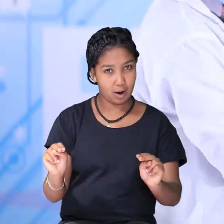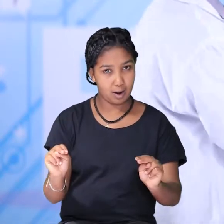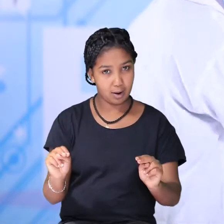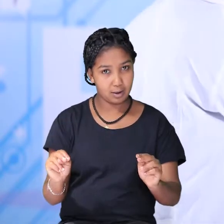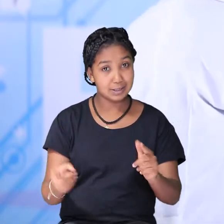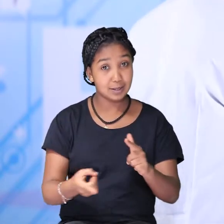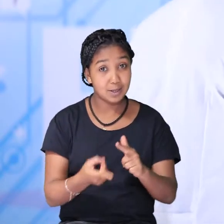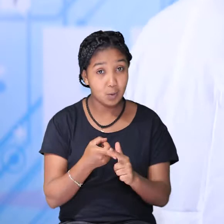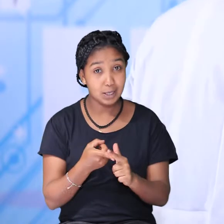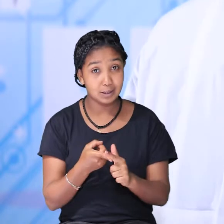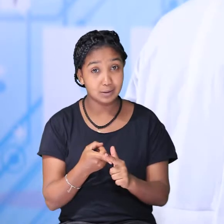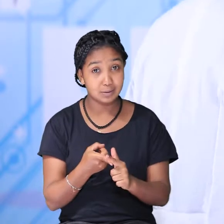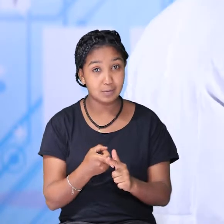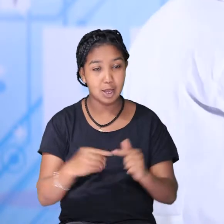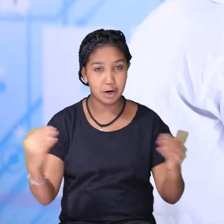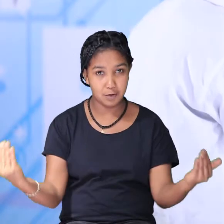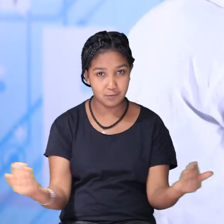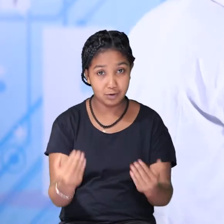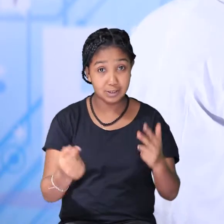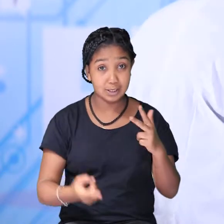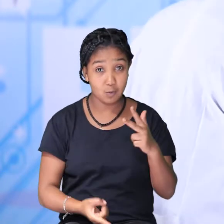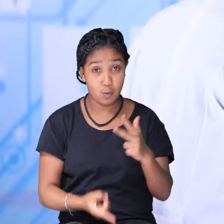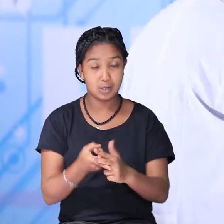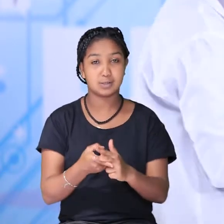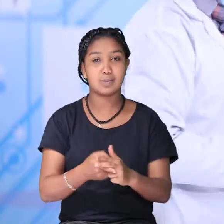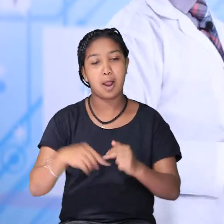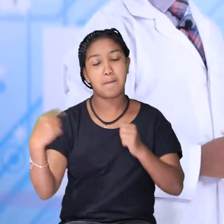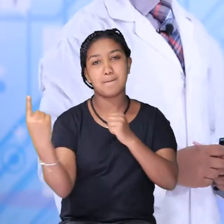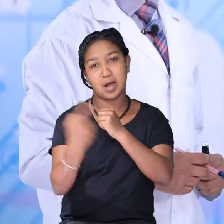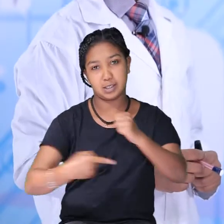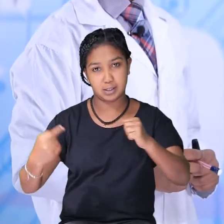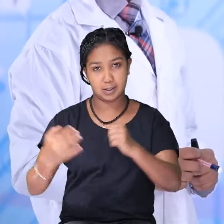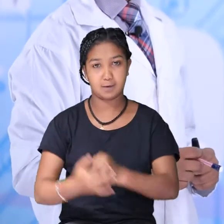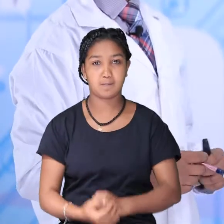the second one is reinforcer, and the third one punisher.